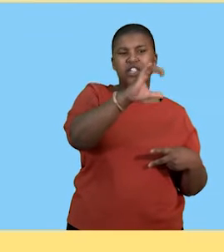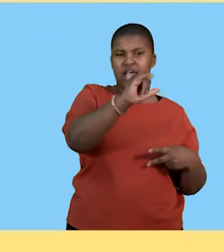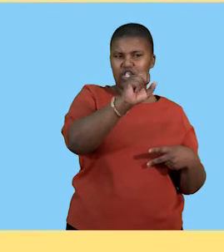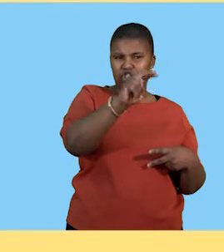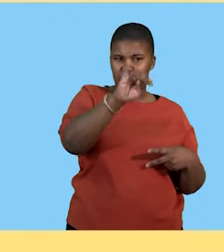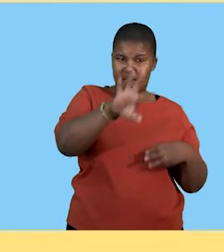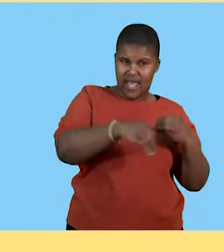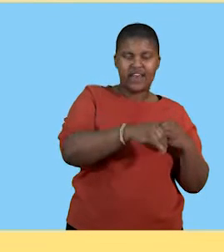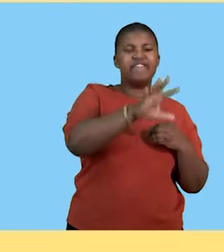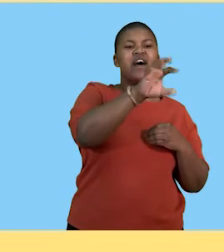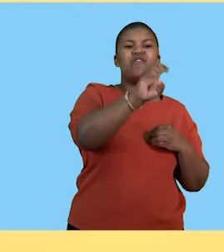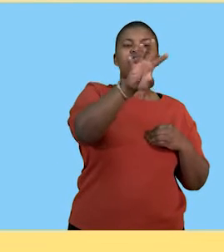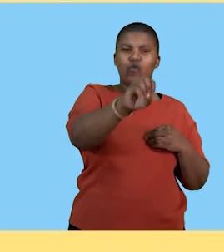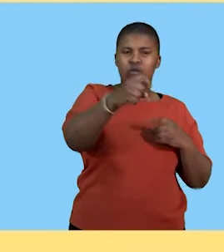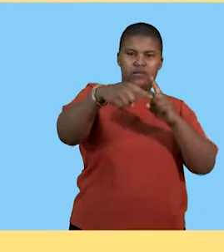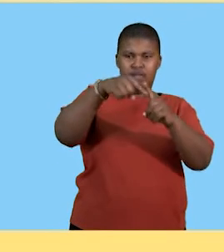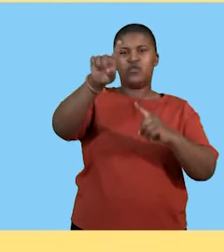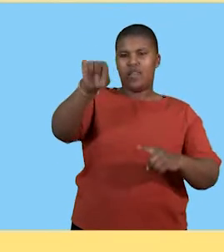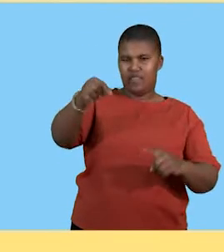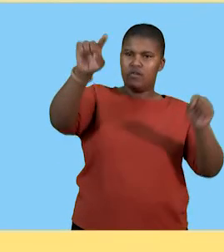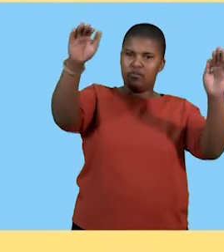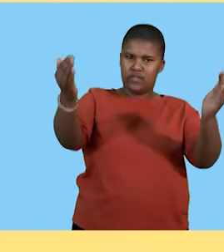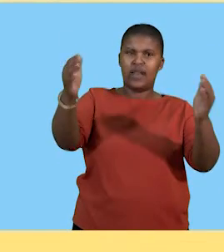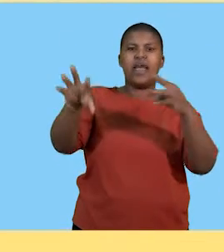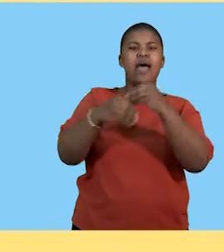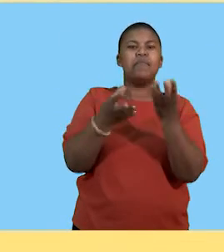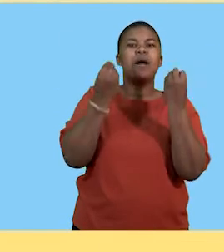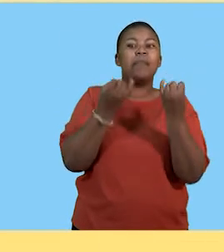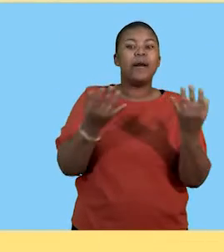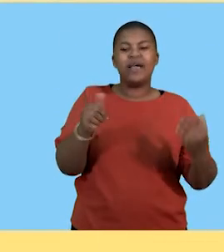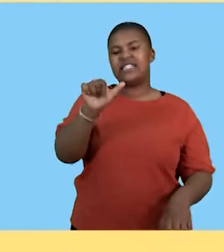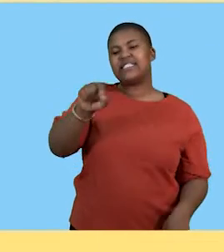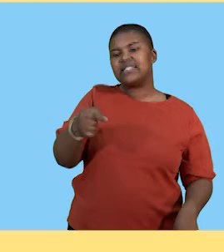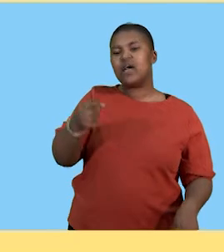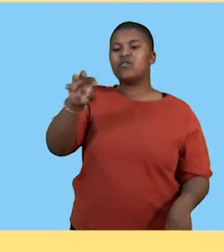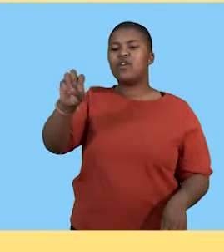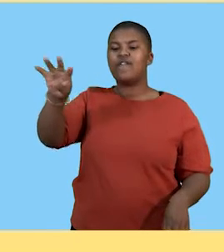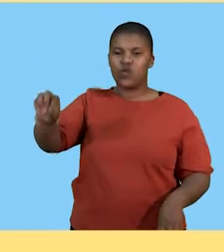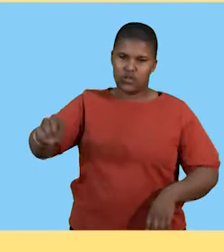my 5,040 plus my 1,000. That gives me